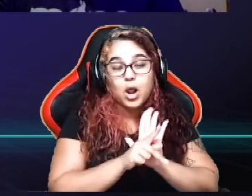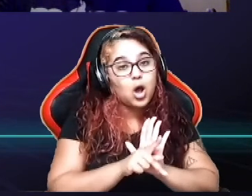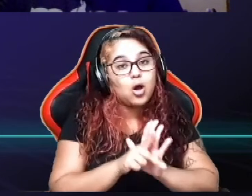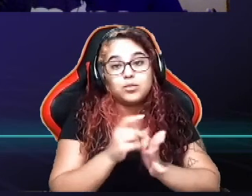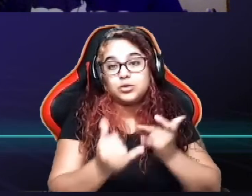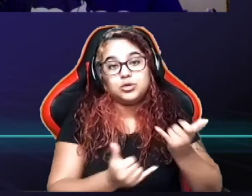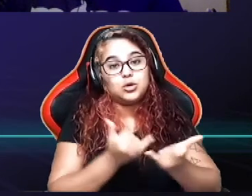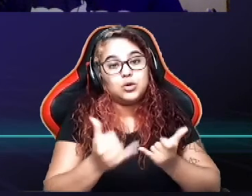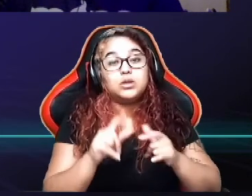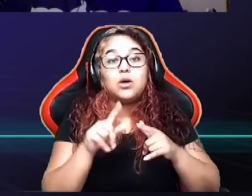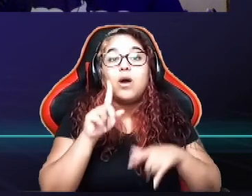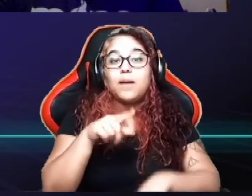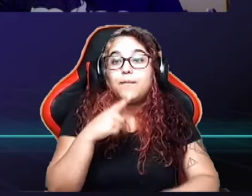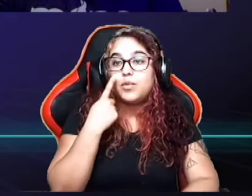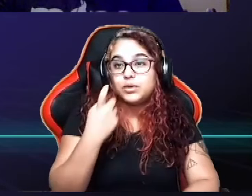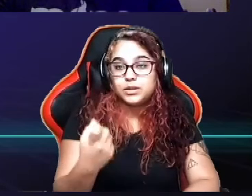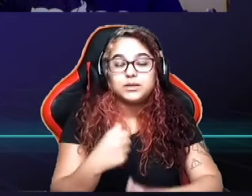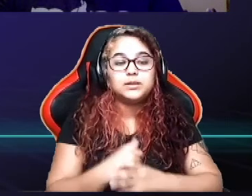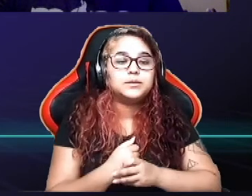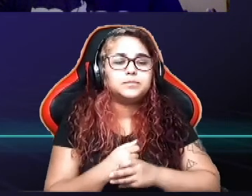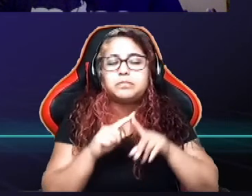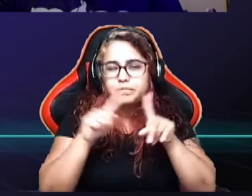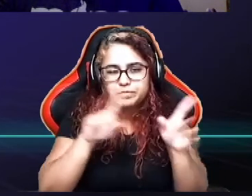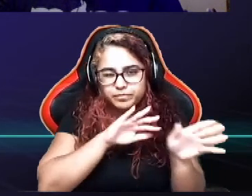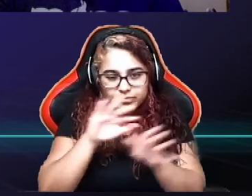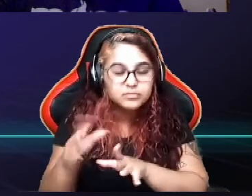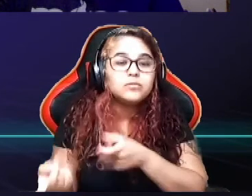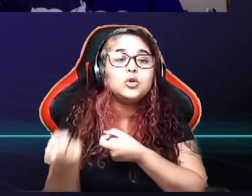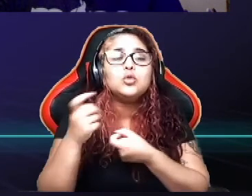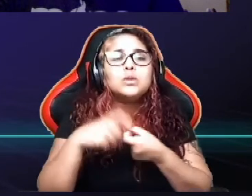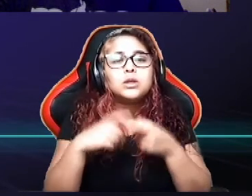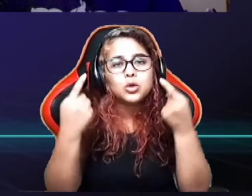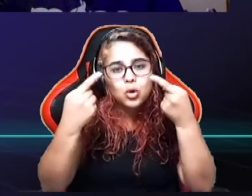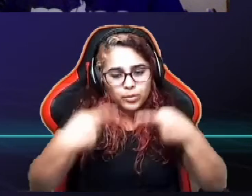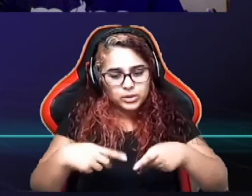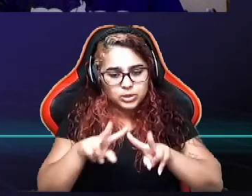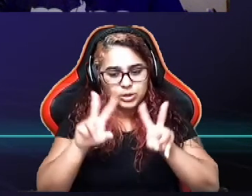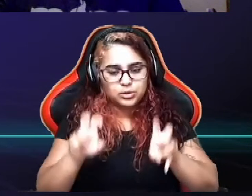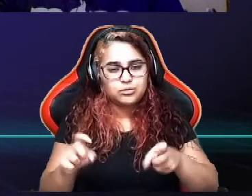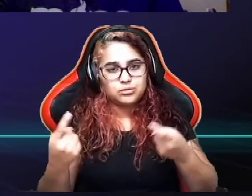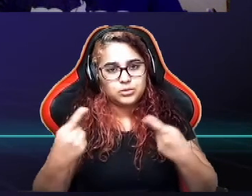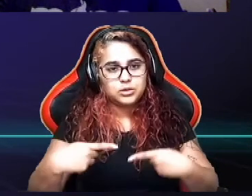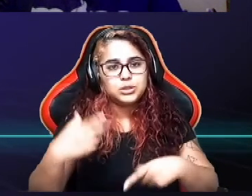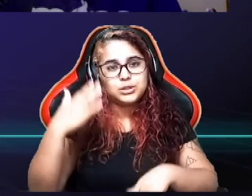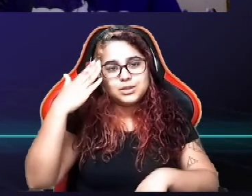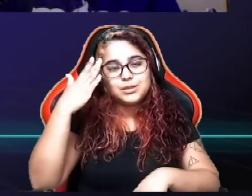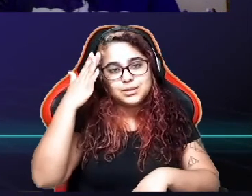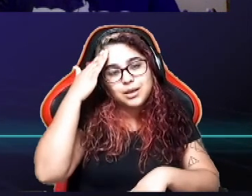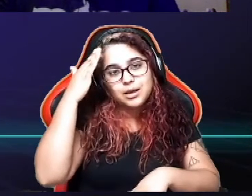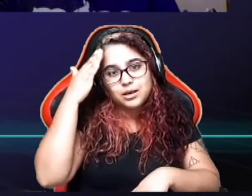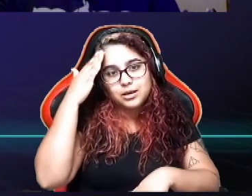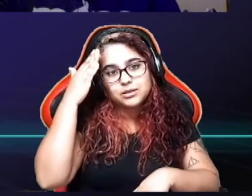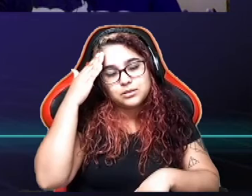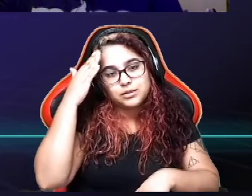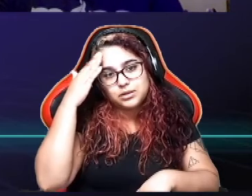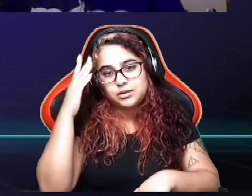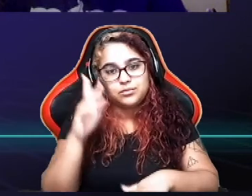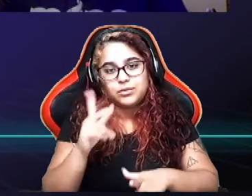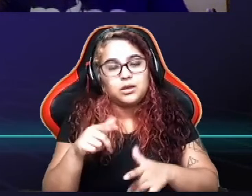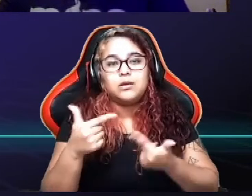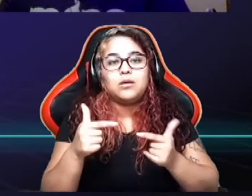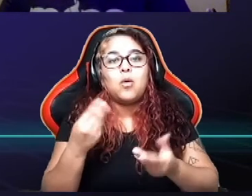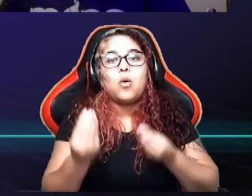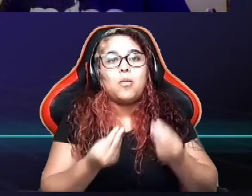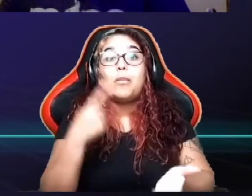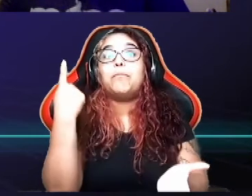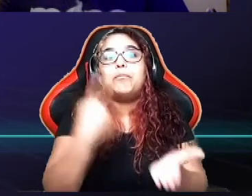idols in the game itself. That's very important. Going back to the competitive mode, although we can't be sure that it's going to work,